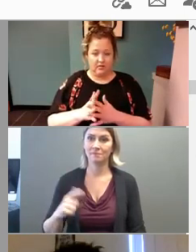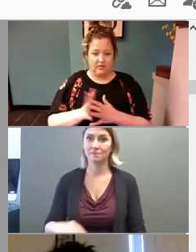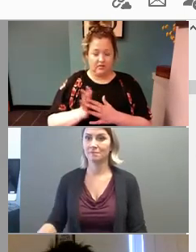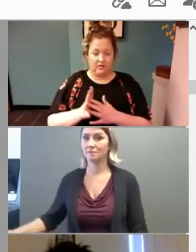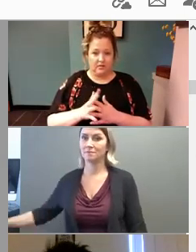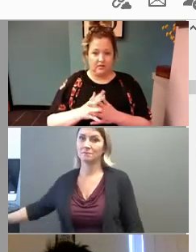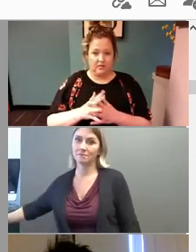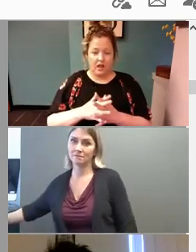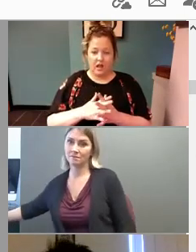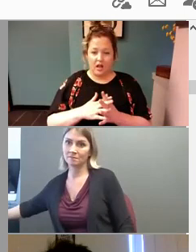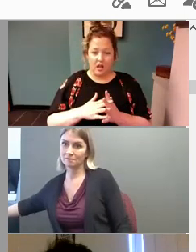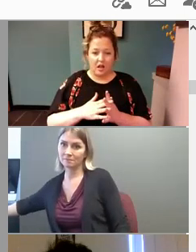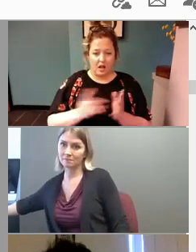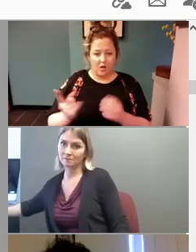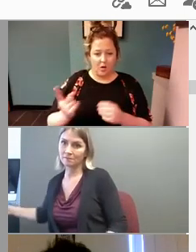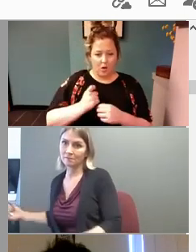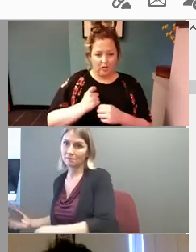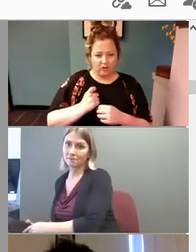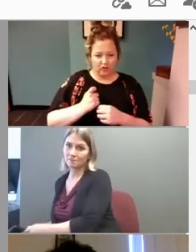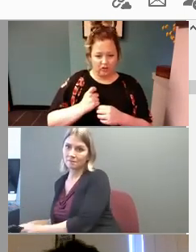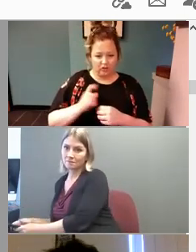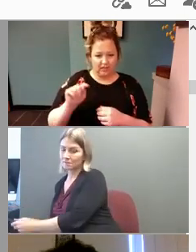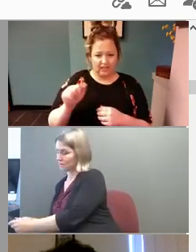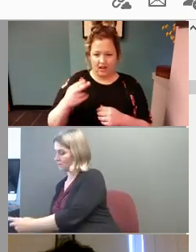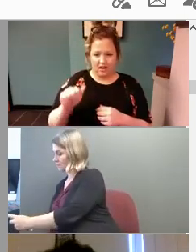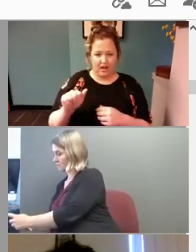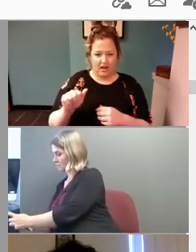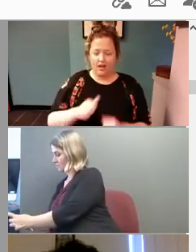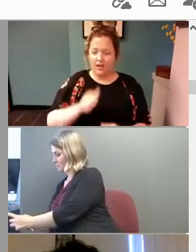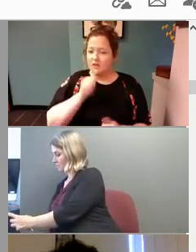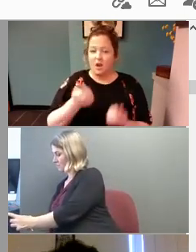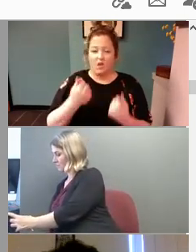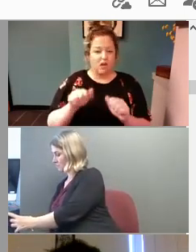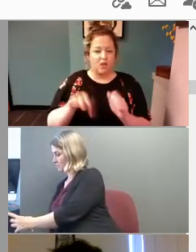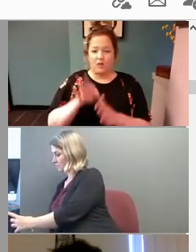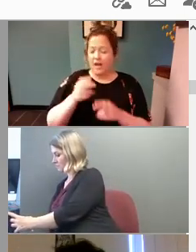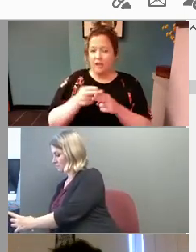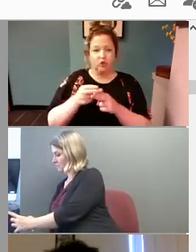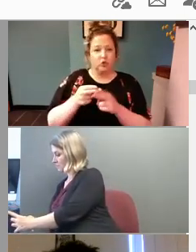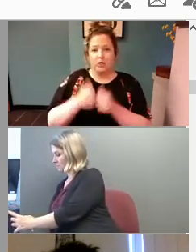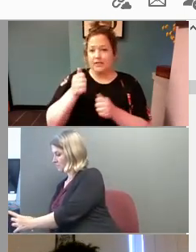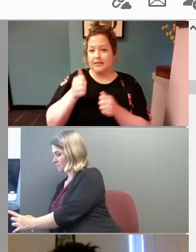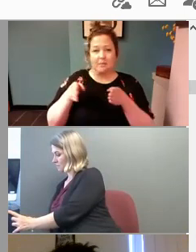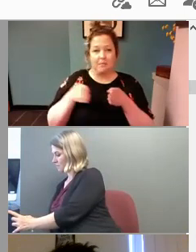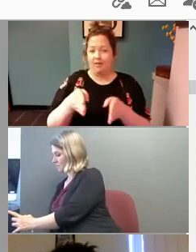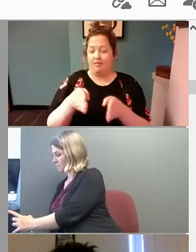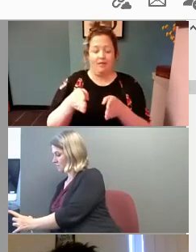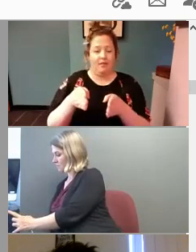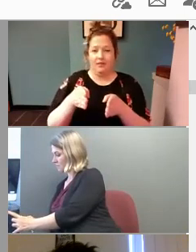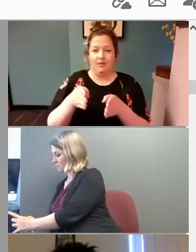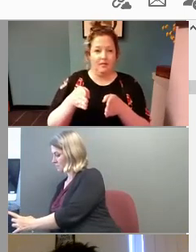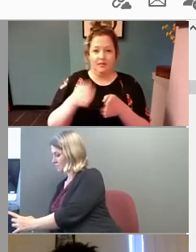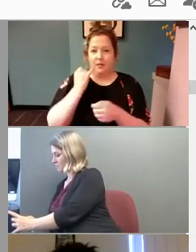no, Taha, we are not trying to find out the shortest path from all vertices to all other